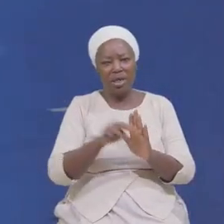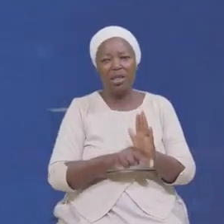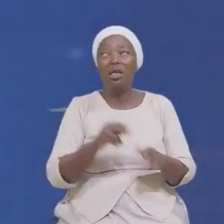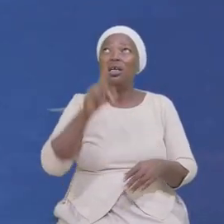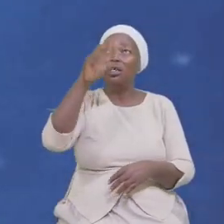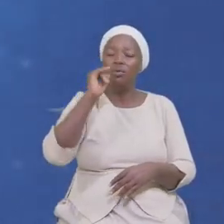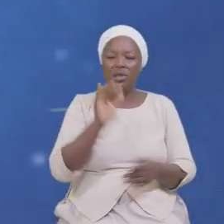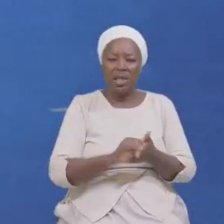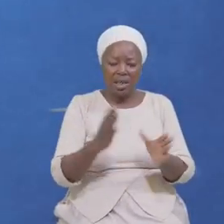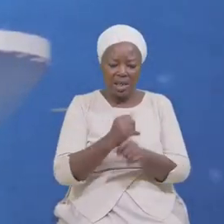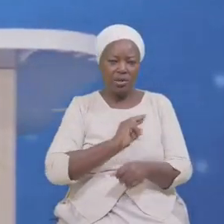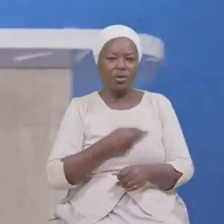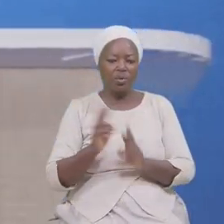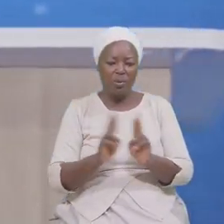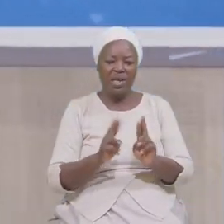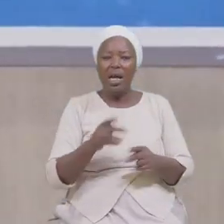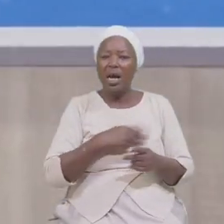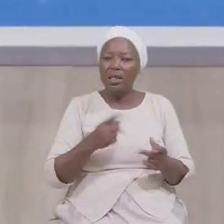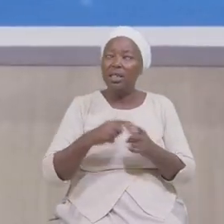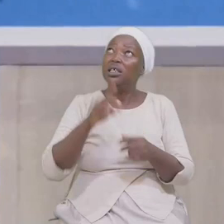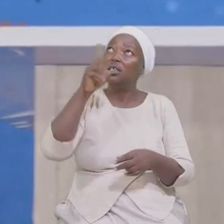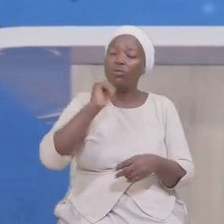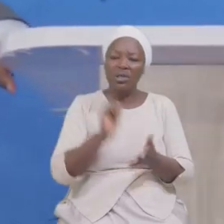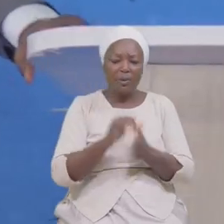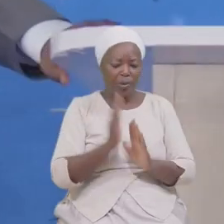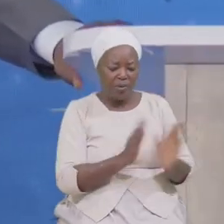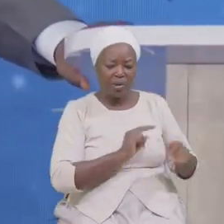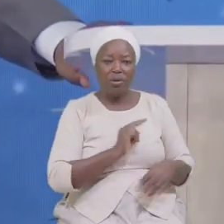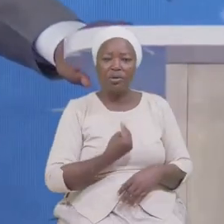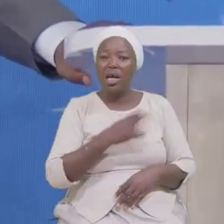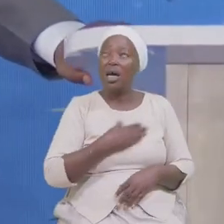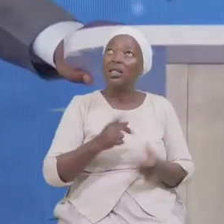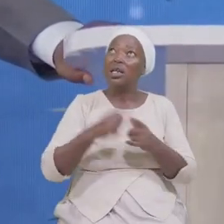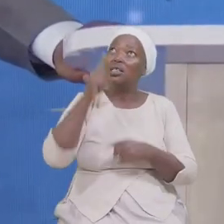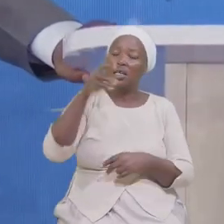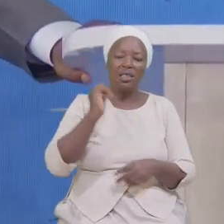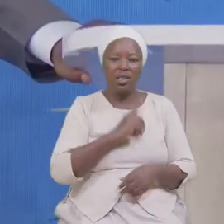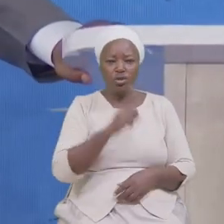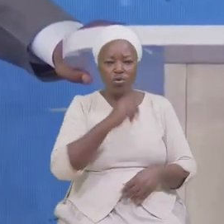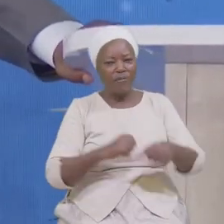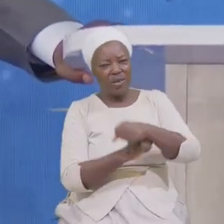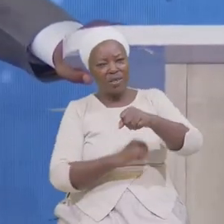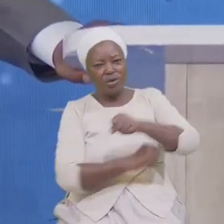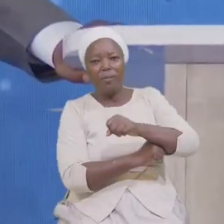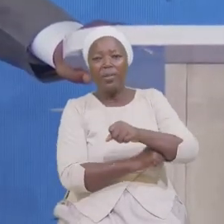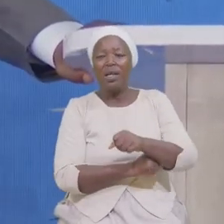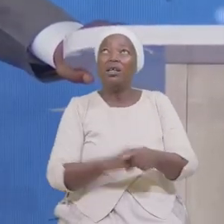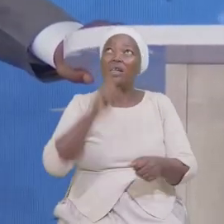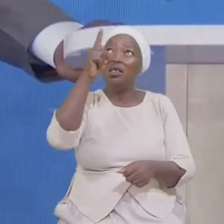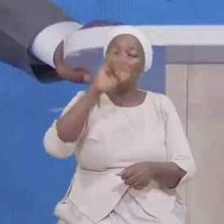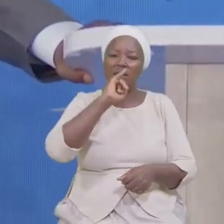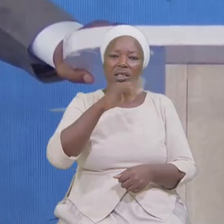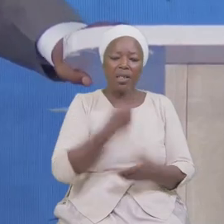us ready, is the one that prepares us. And he says, he is the sure foundation, he is the